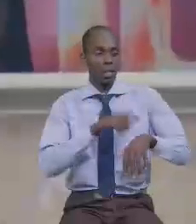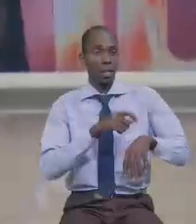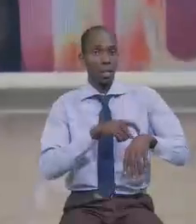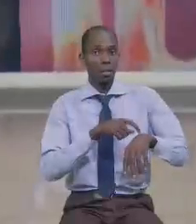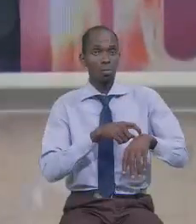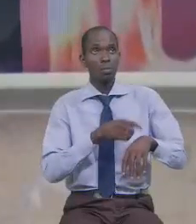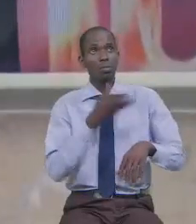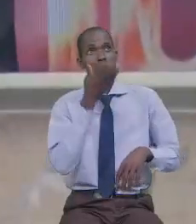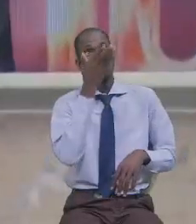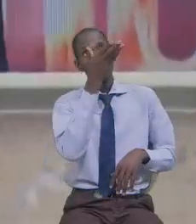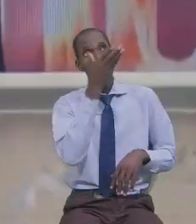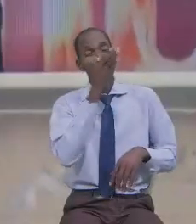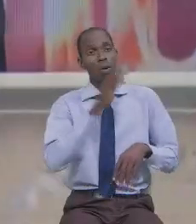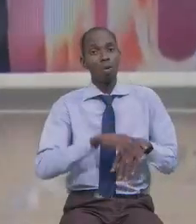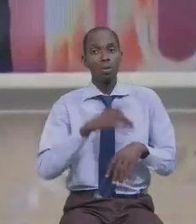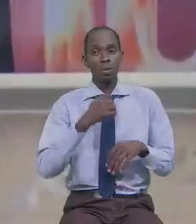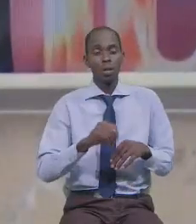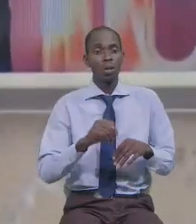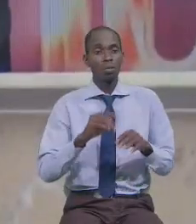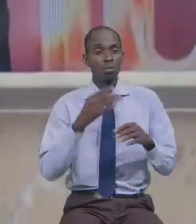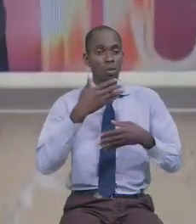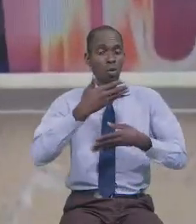dead. But the clock stopped at